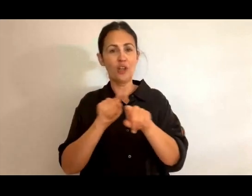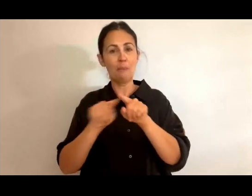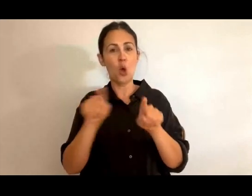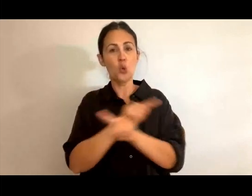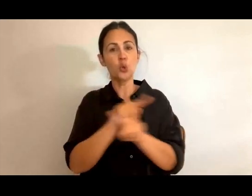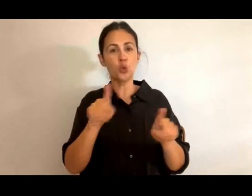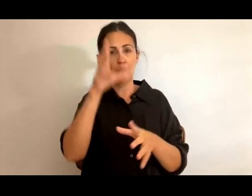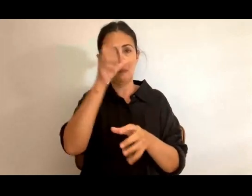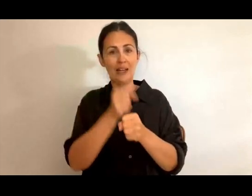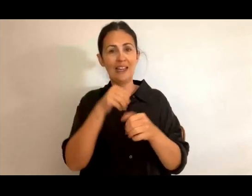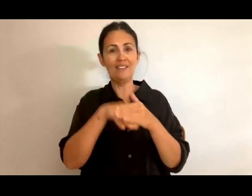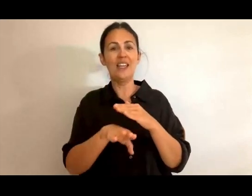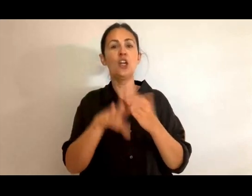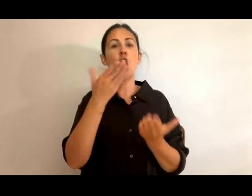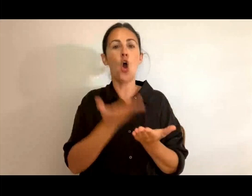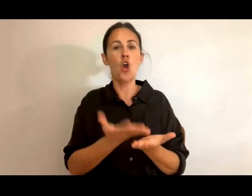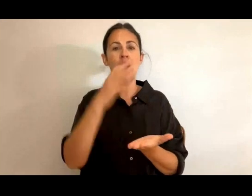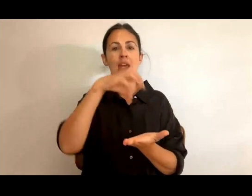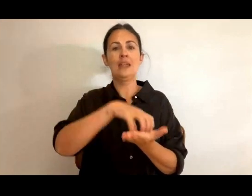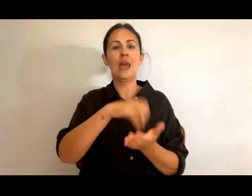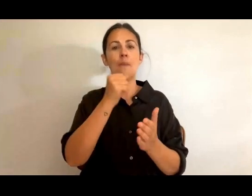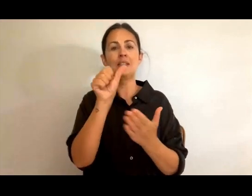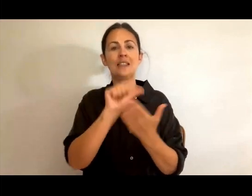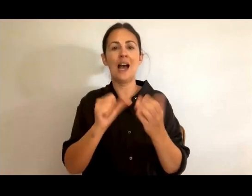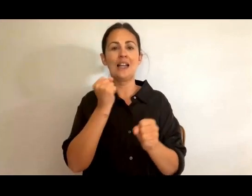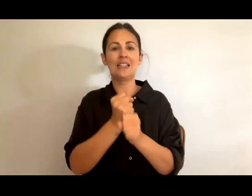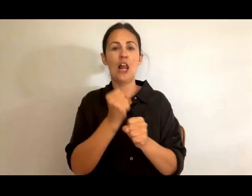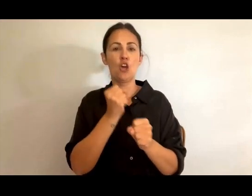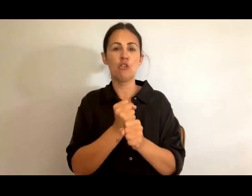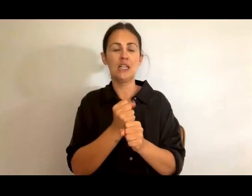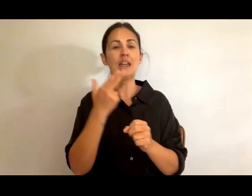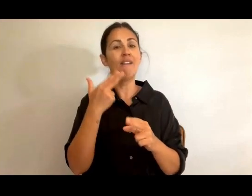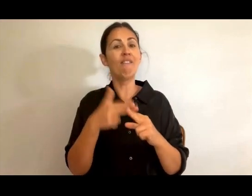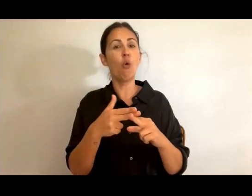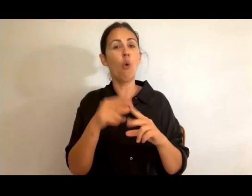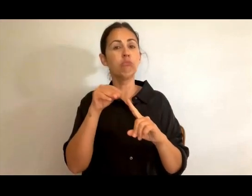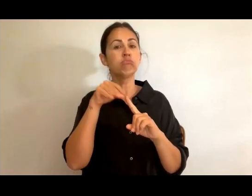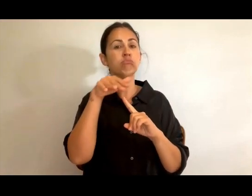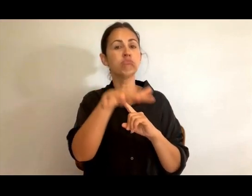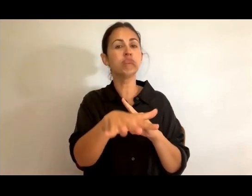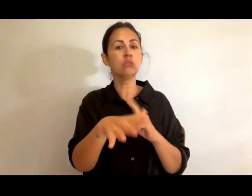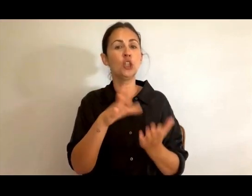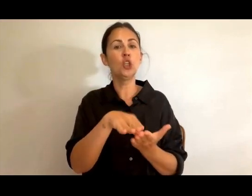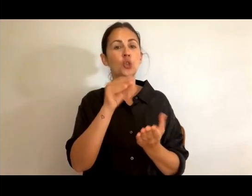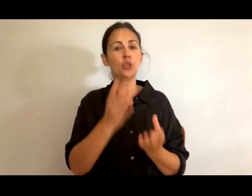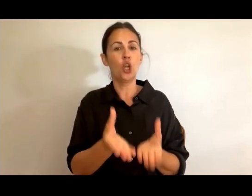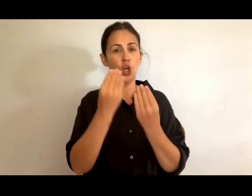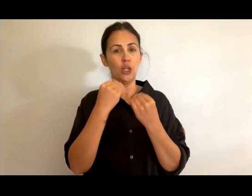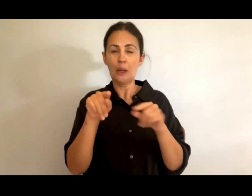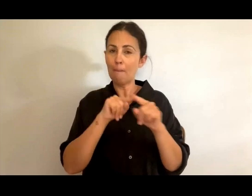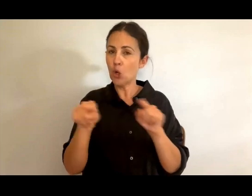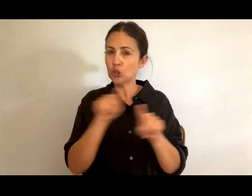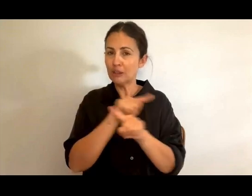on-campus art gallery to enhance student learning. Most all of the arts sector would also understand the widely accepted benefits of a